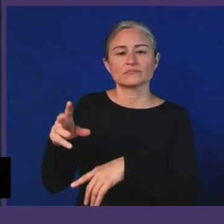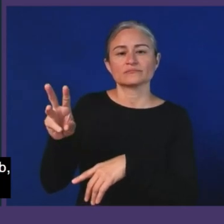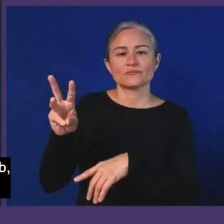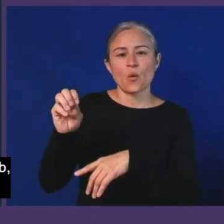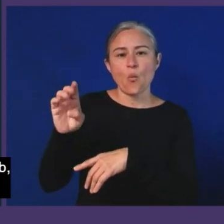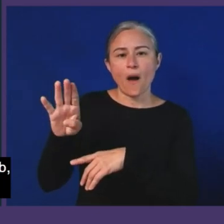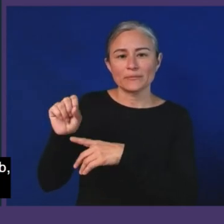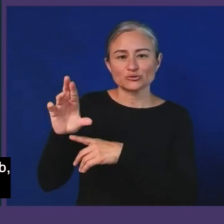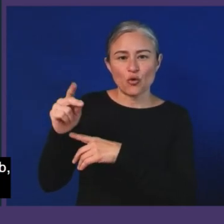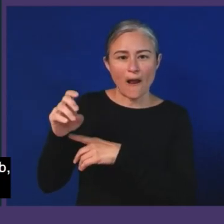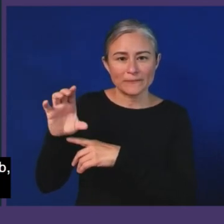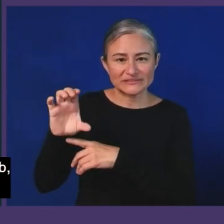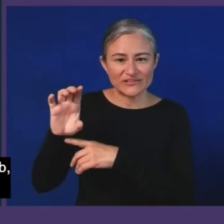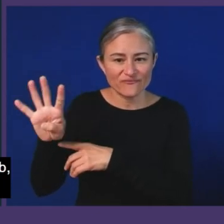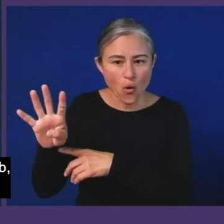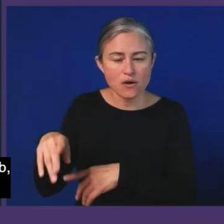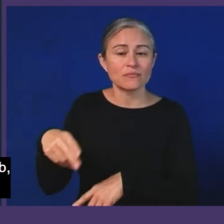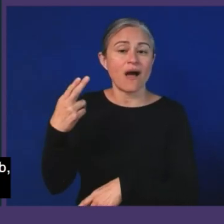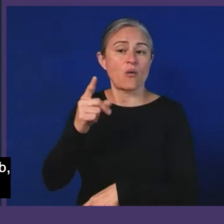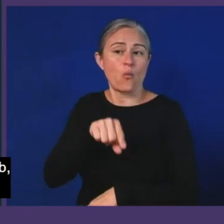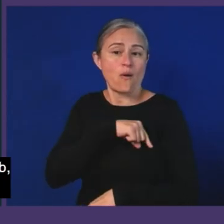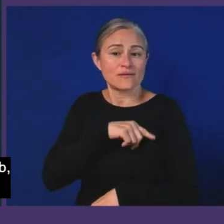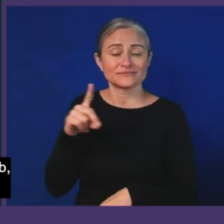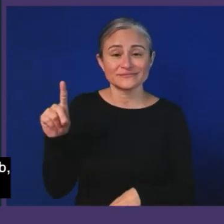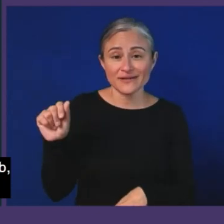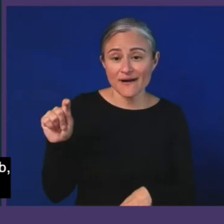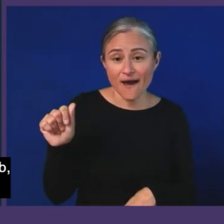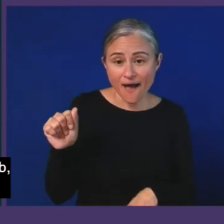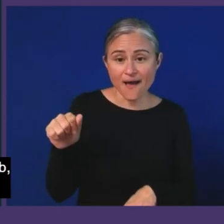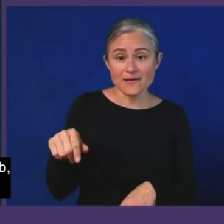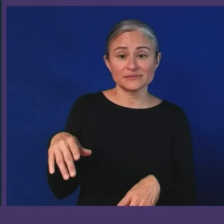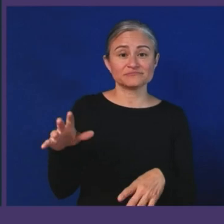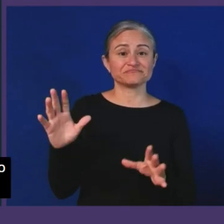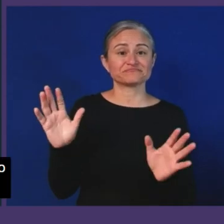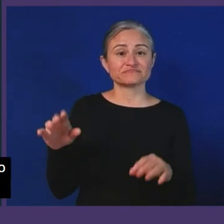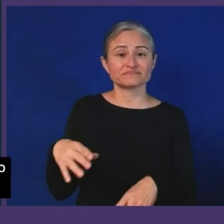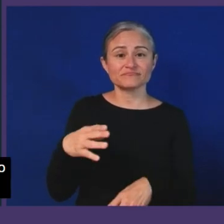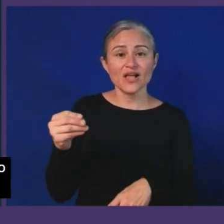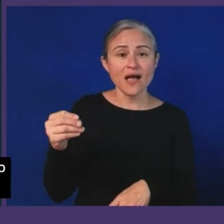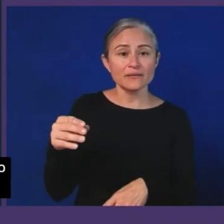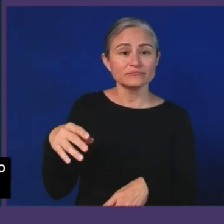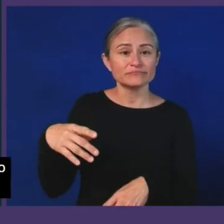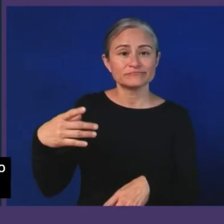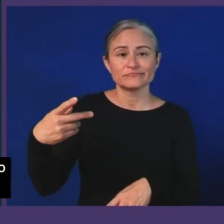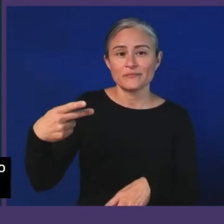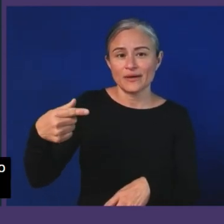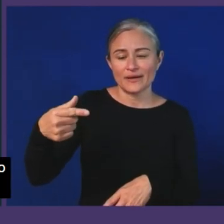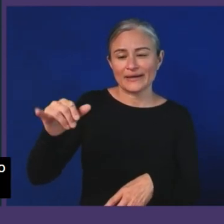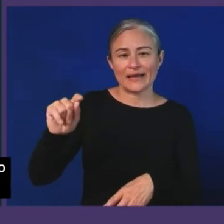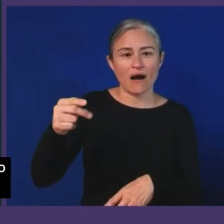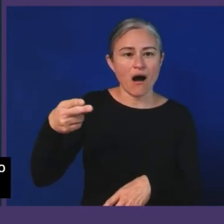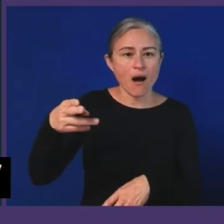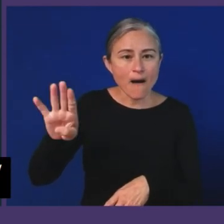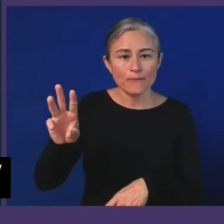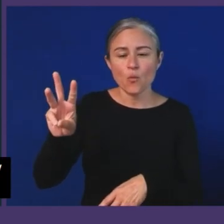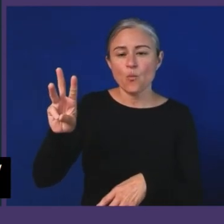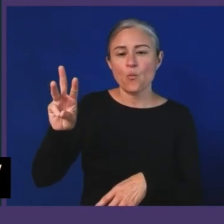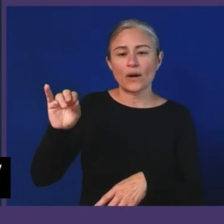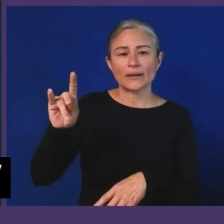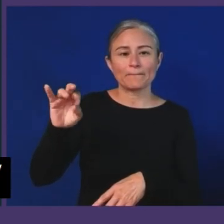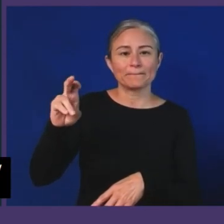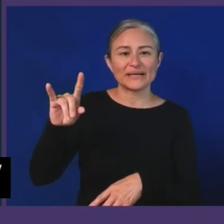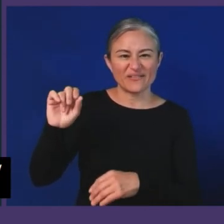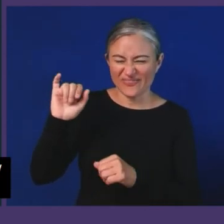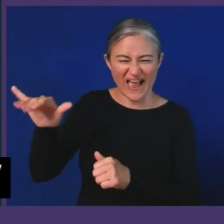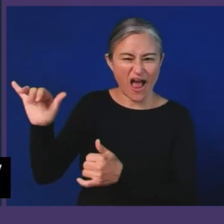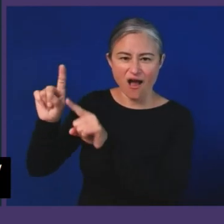for example, GitHub, Wikipedia, Books, Archive, Stack Exchange, and so on. These are all mixed up together, and then they are sampled according to some